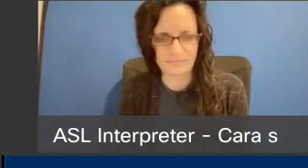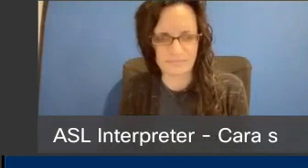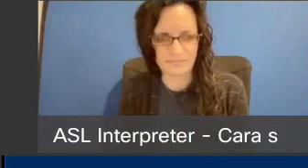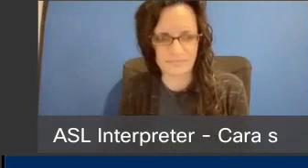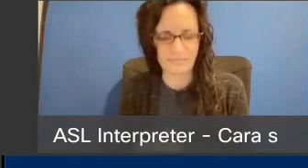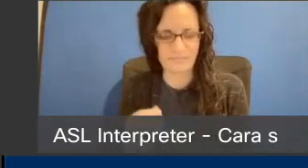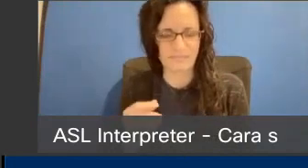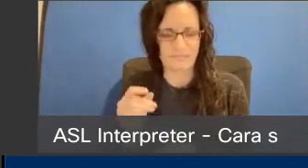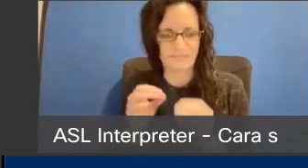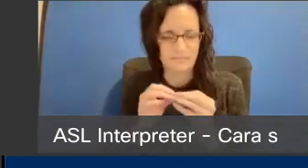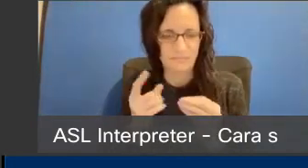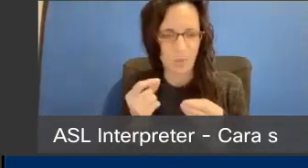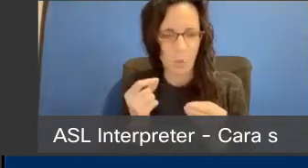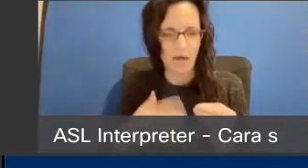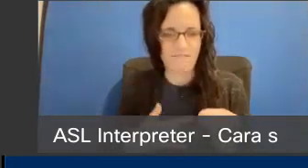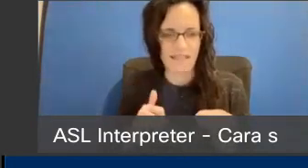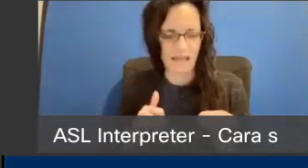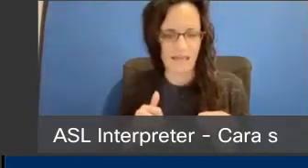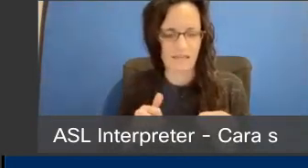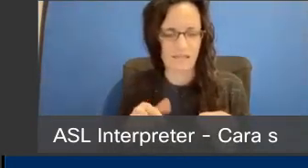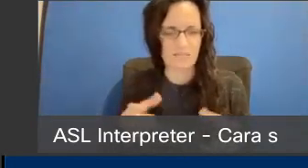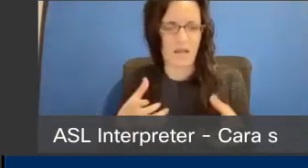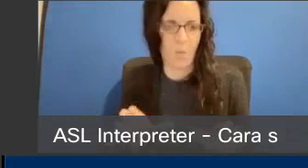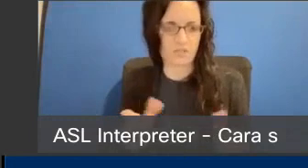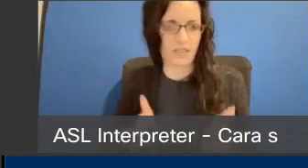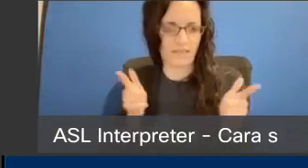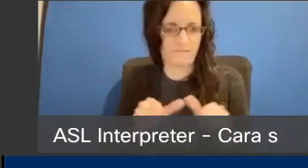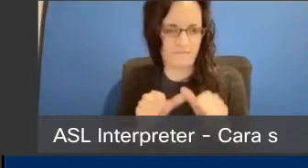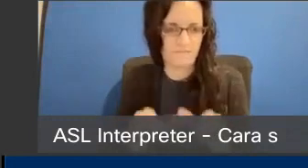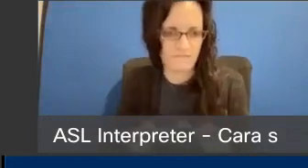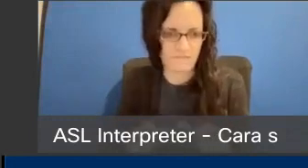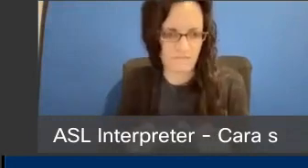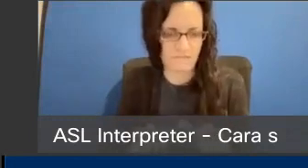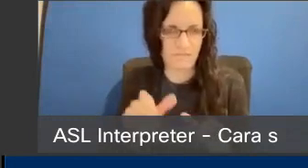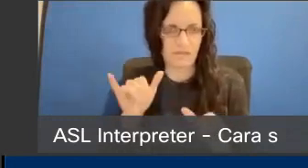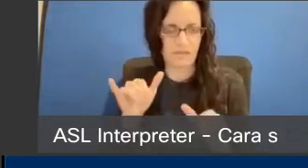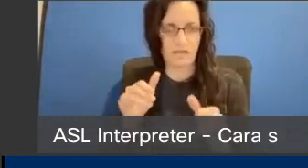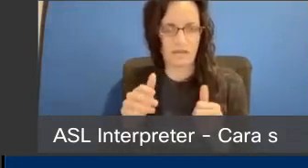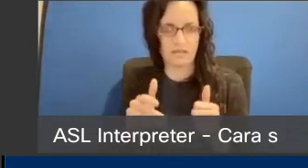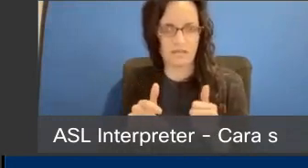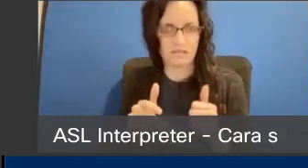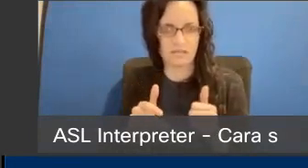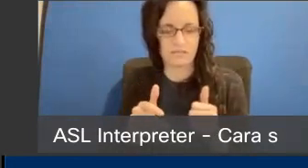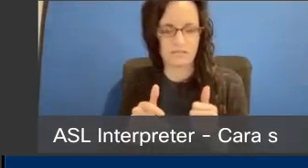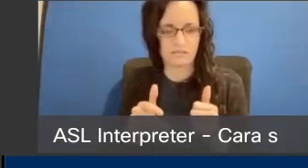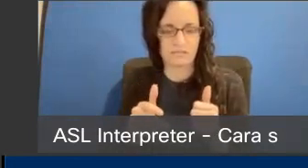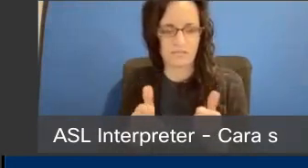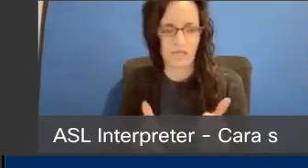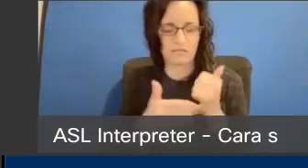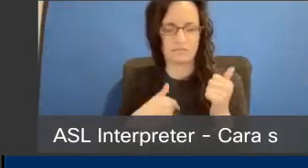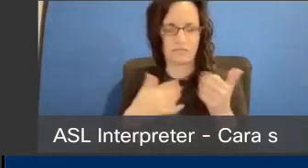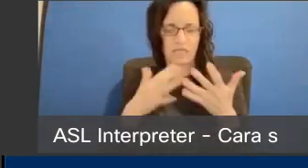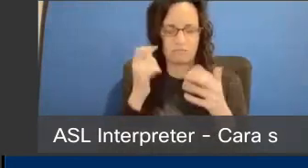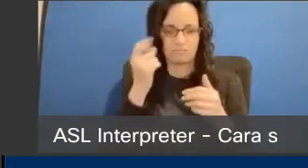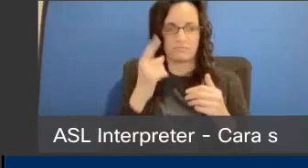live, that was sort of opened my eyes to my life in general to say, this